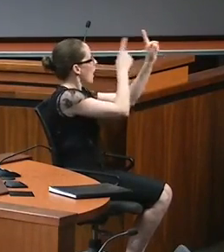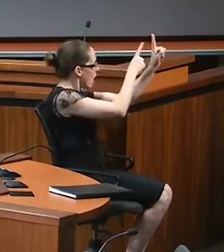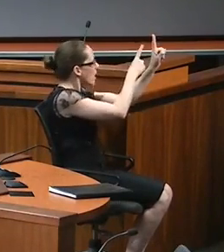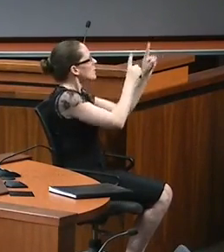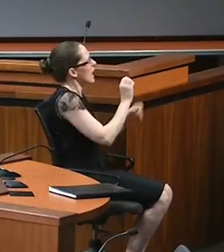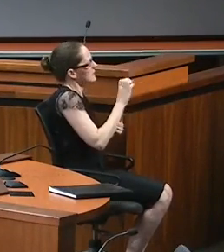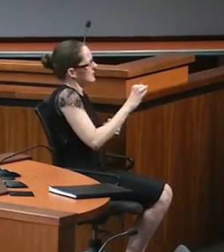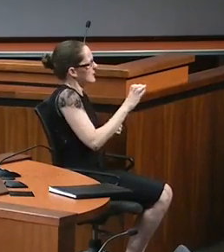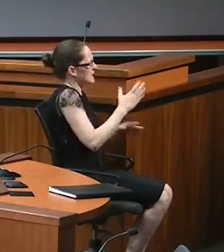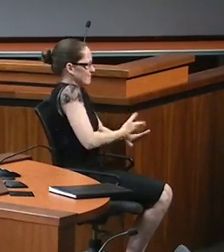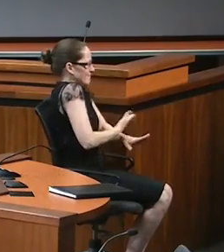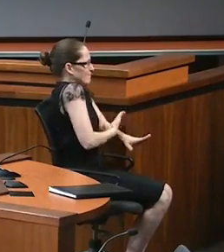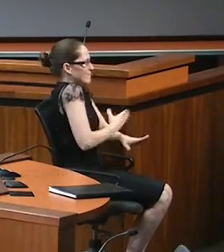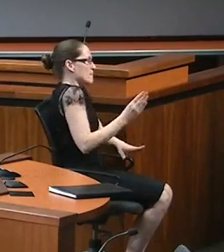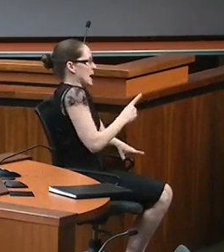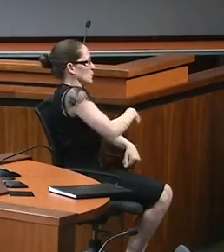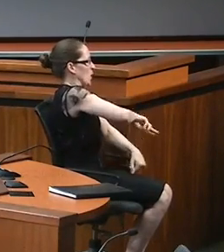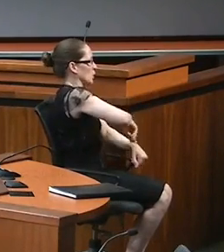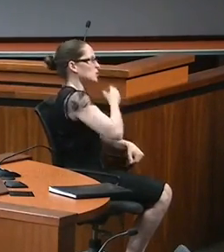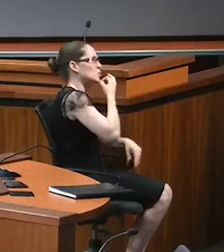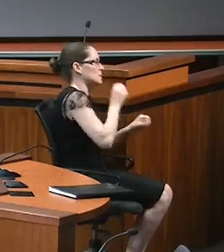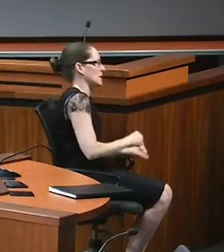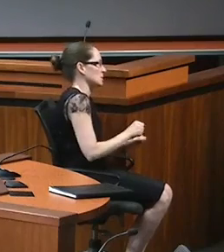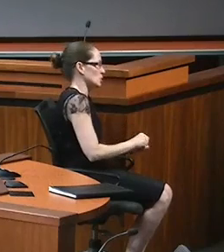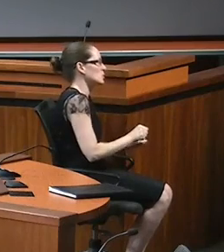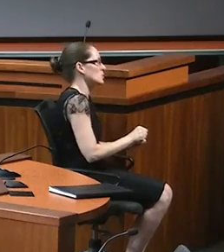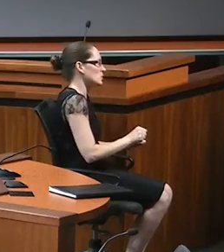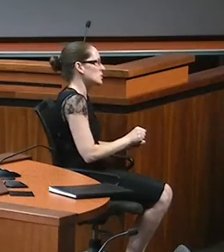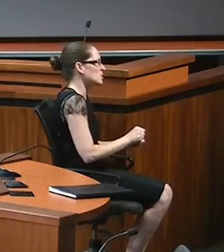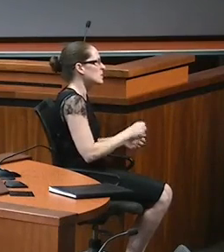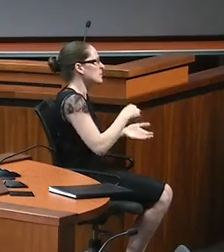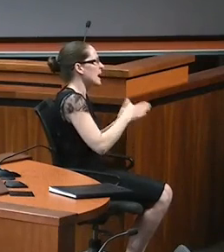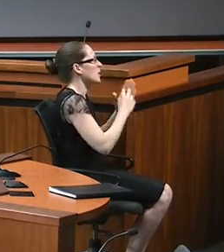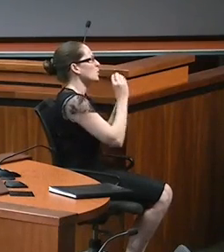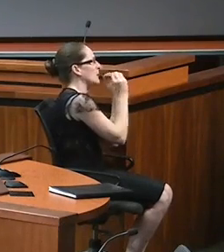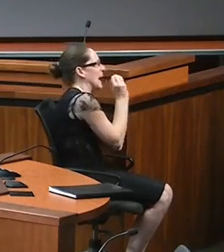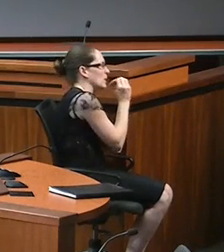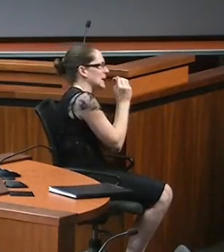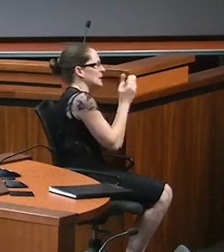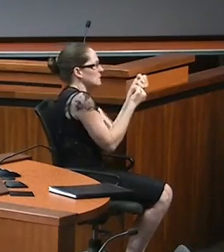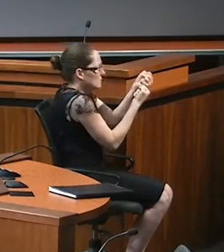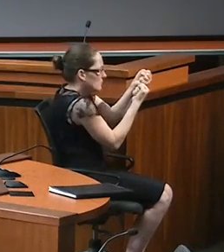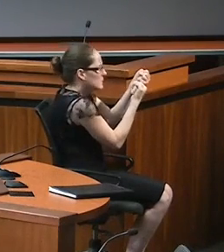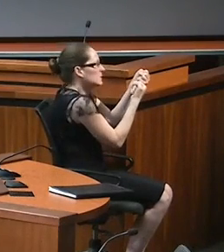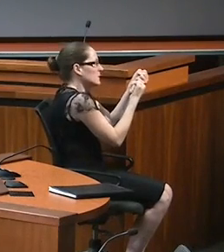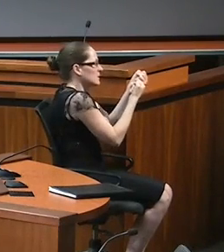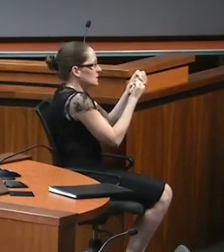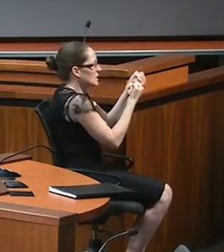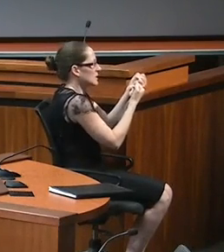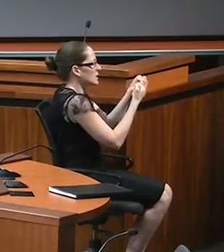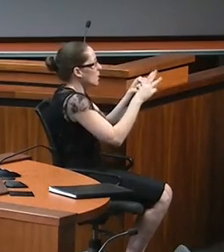normalcy as soon as possible. And that involved repairing and stabilizing existing